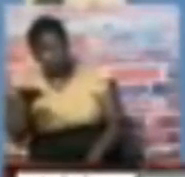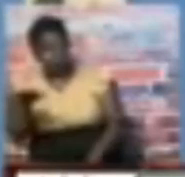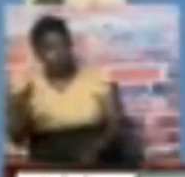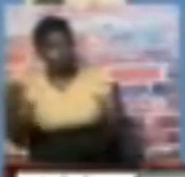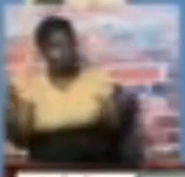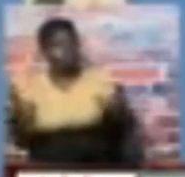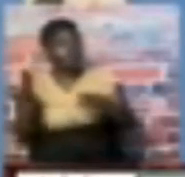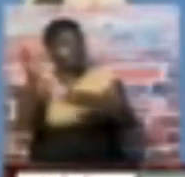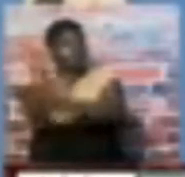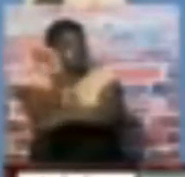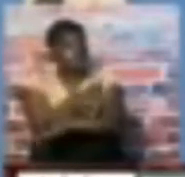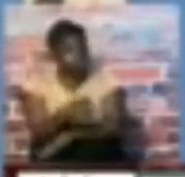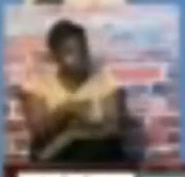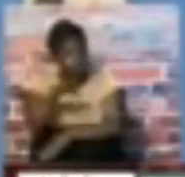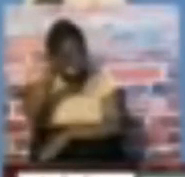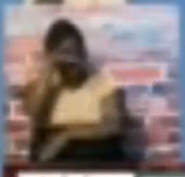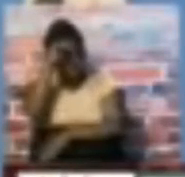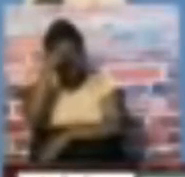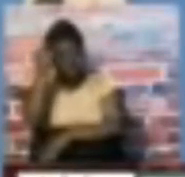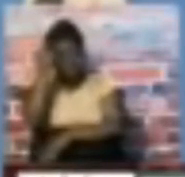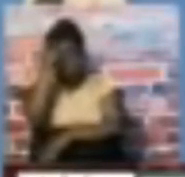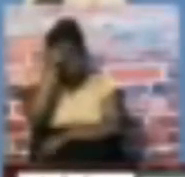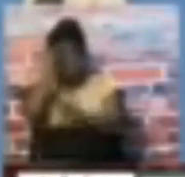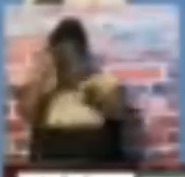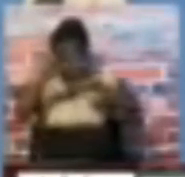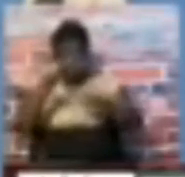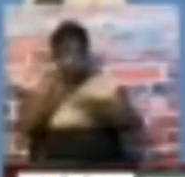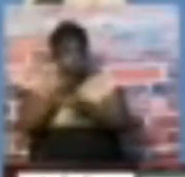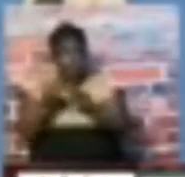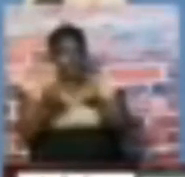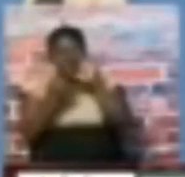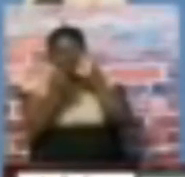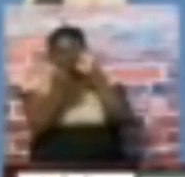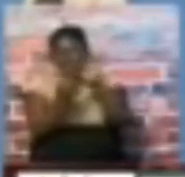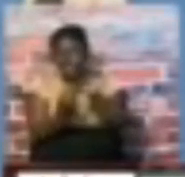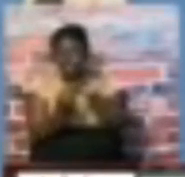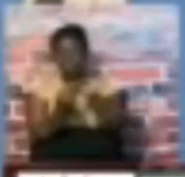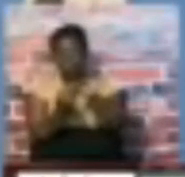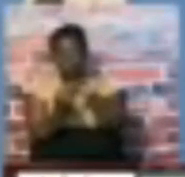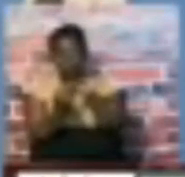This way, the Minister of Education and the government may have to work out special plans